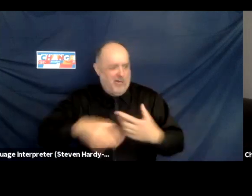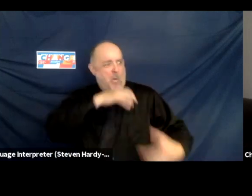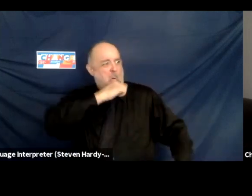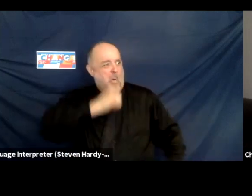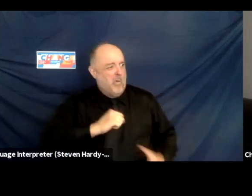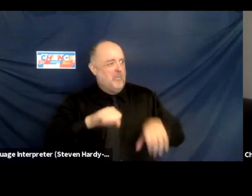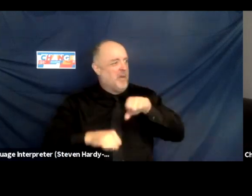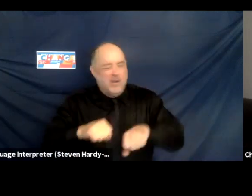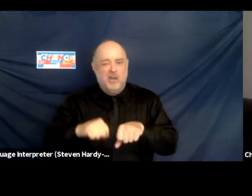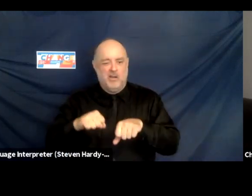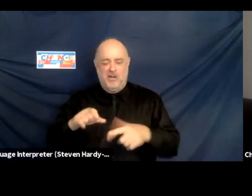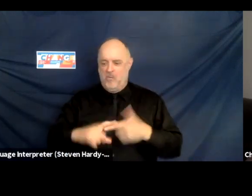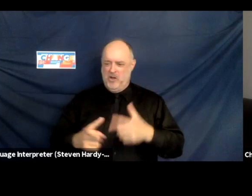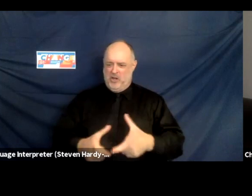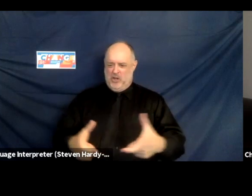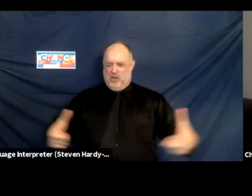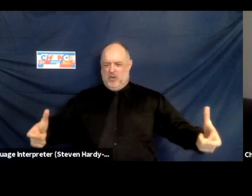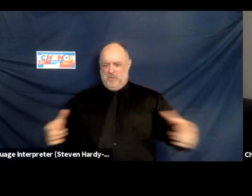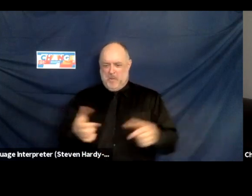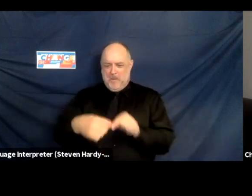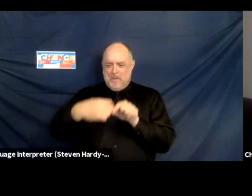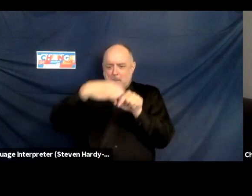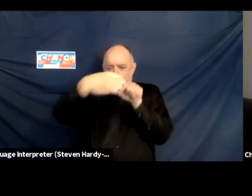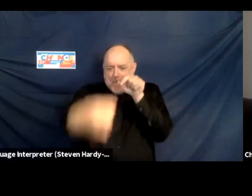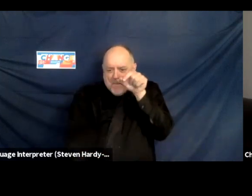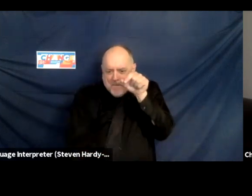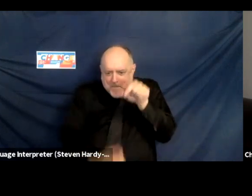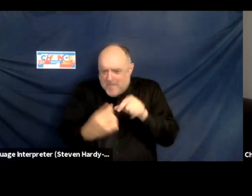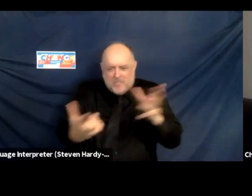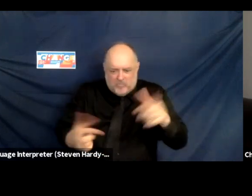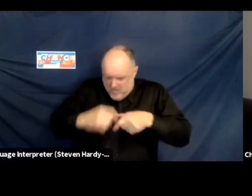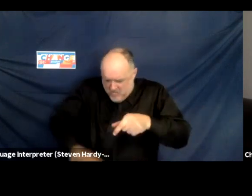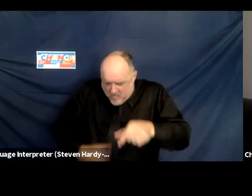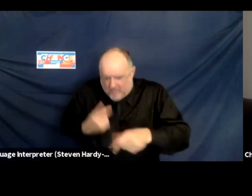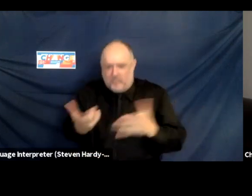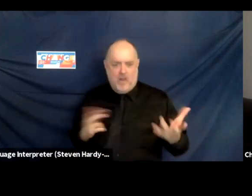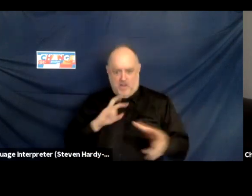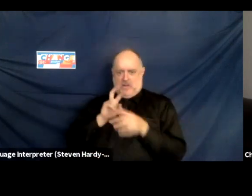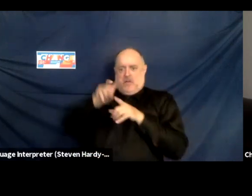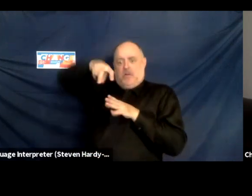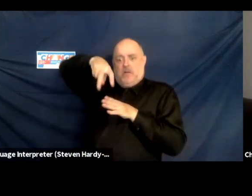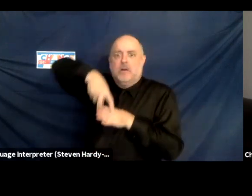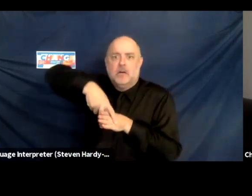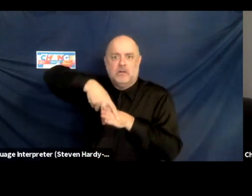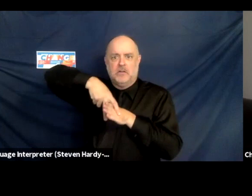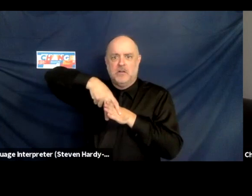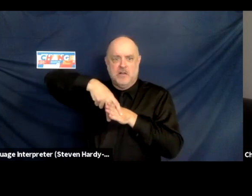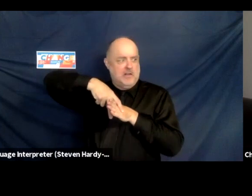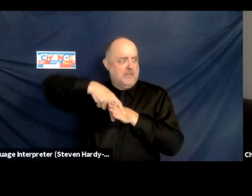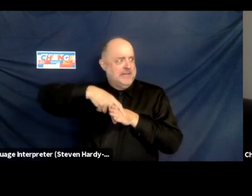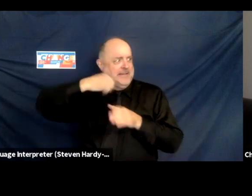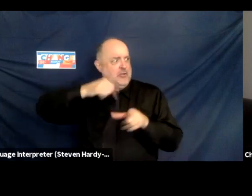remember it had huge tires, skinny tires, and I remember getting on the bike, and then my sister and I